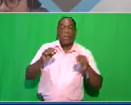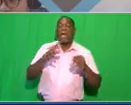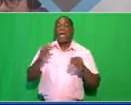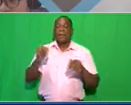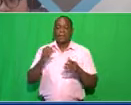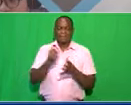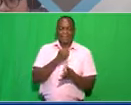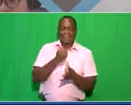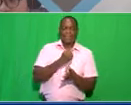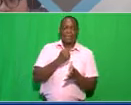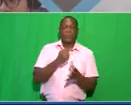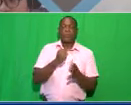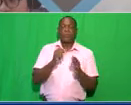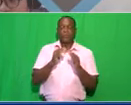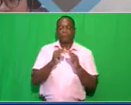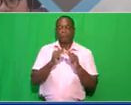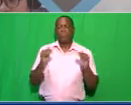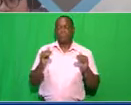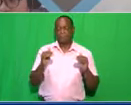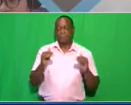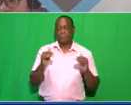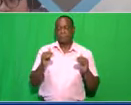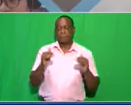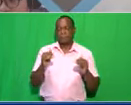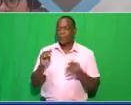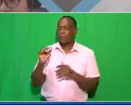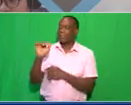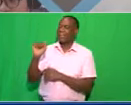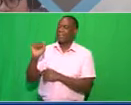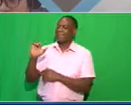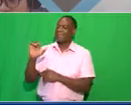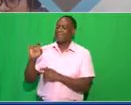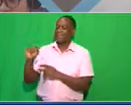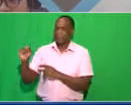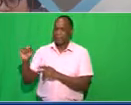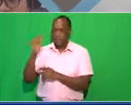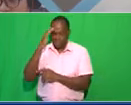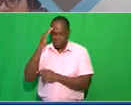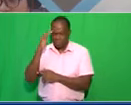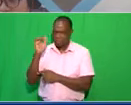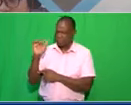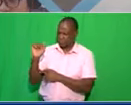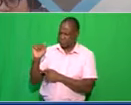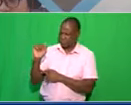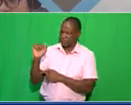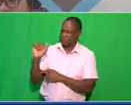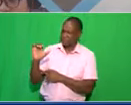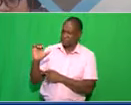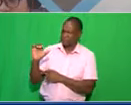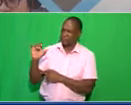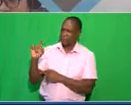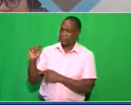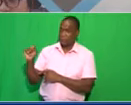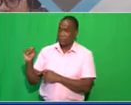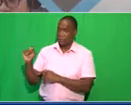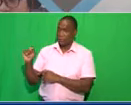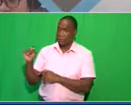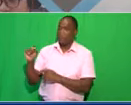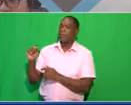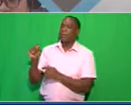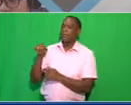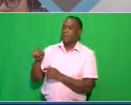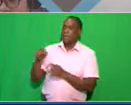very important role in terms of the accreditation of post-secondary institutions. But in many countries in the world, there